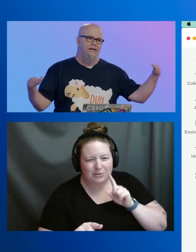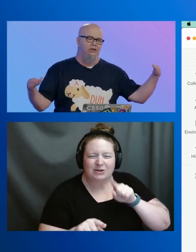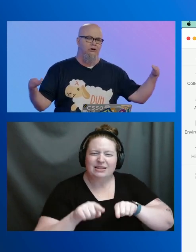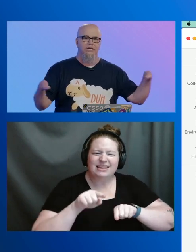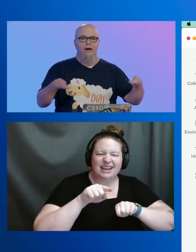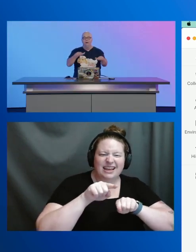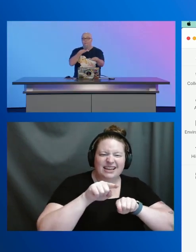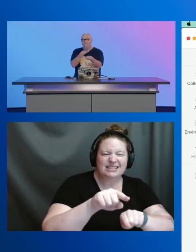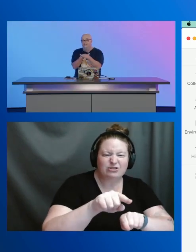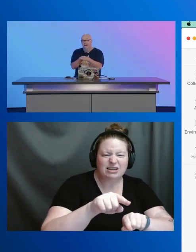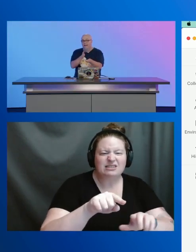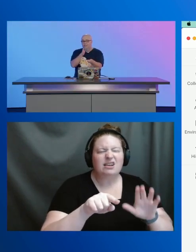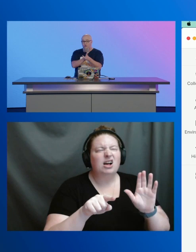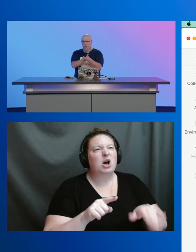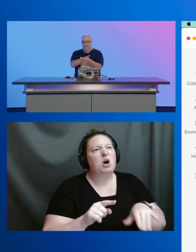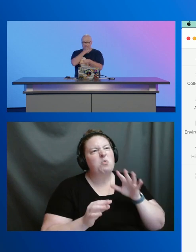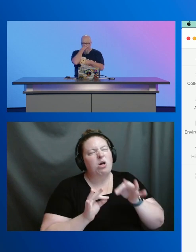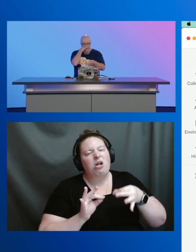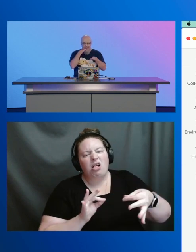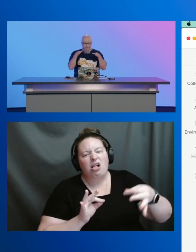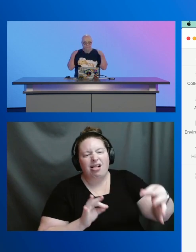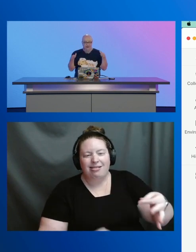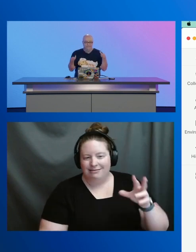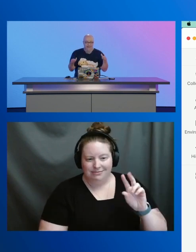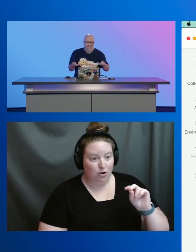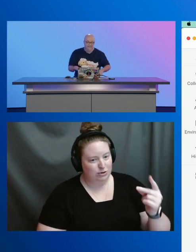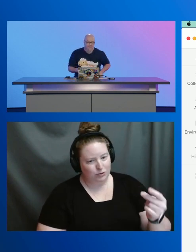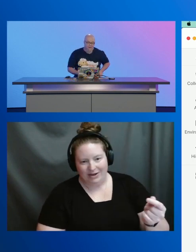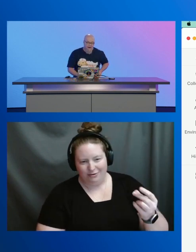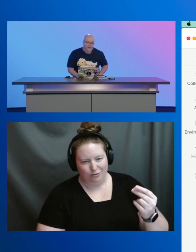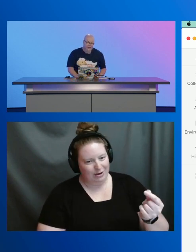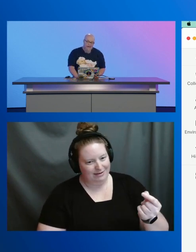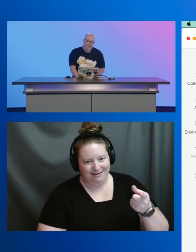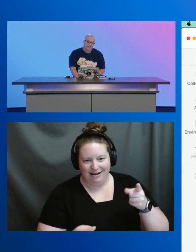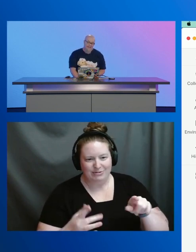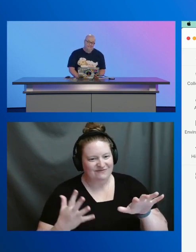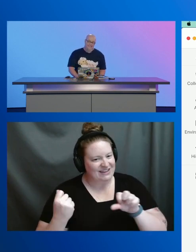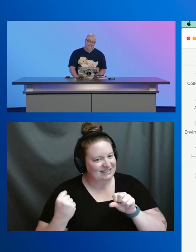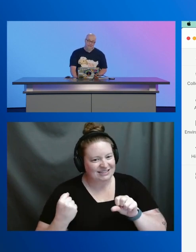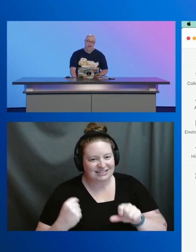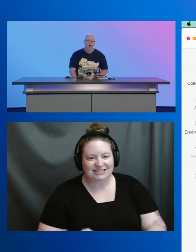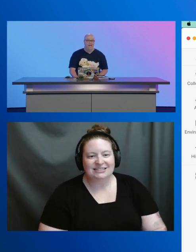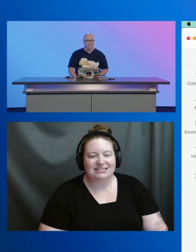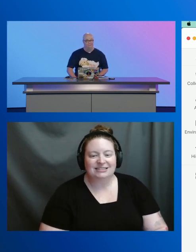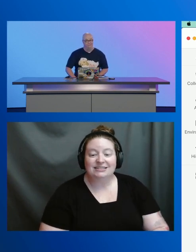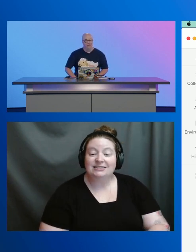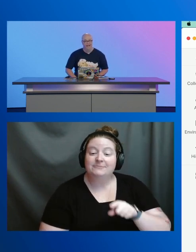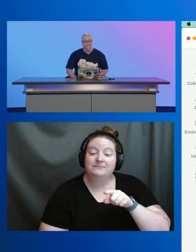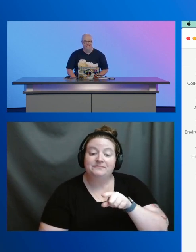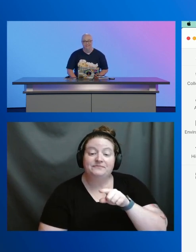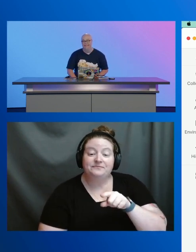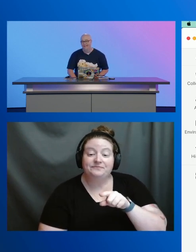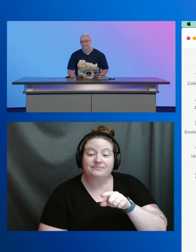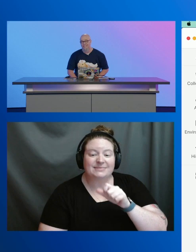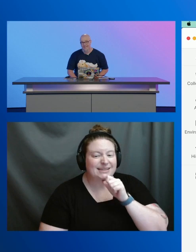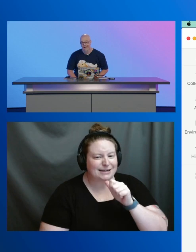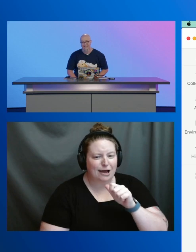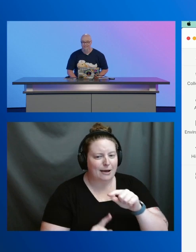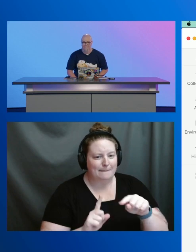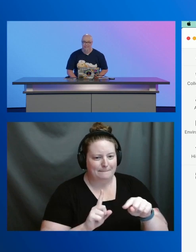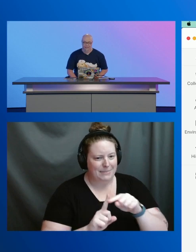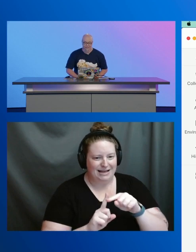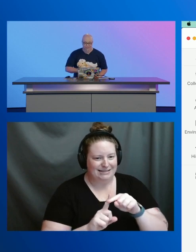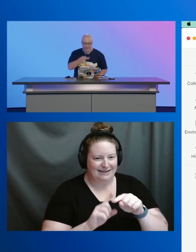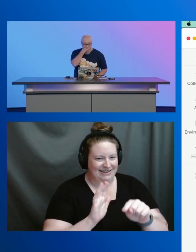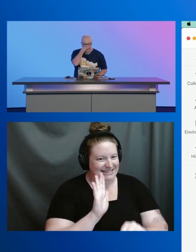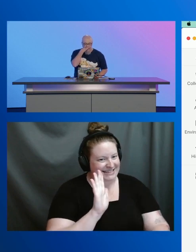it's going to take a long time. But it's not. It's quick. It happens very fast, right? And in this, it's not positive. It's actually negative.